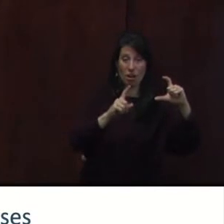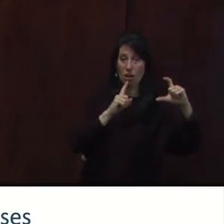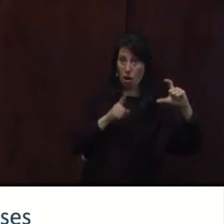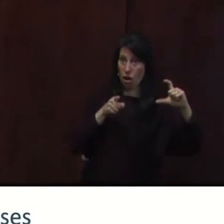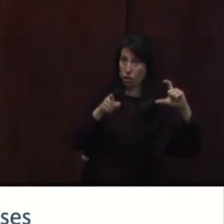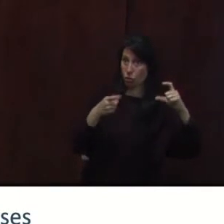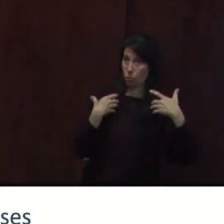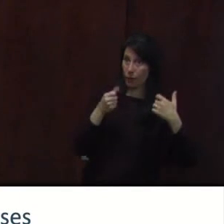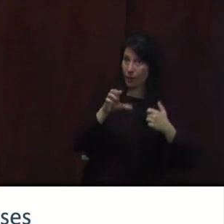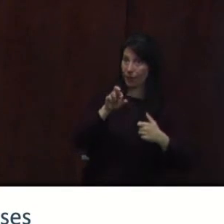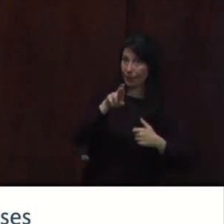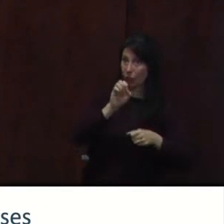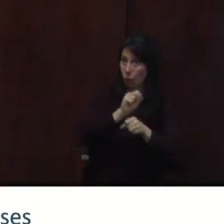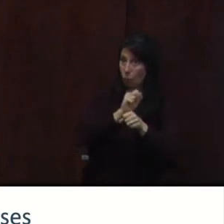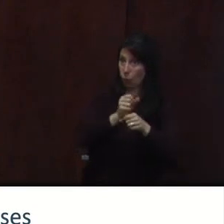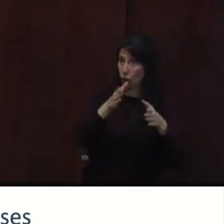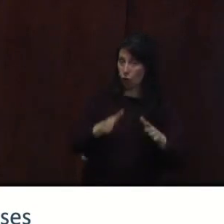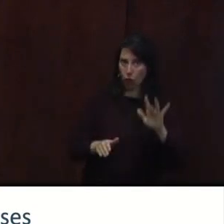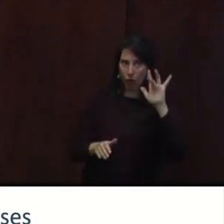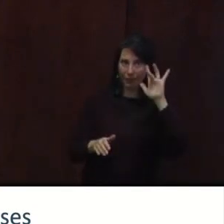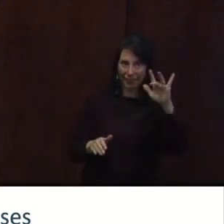you 65 or older?